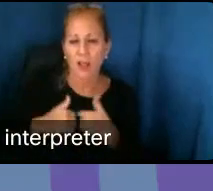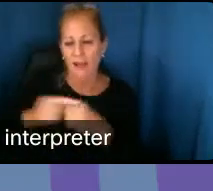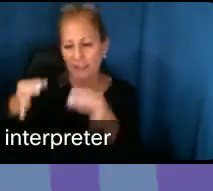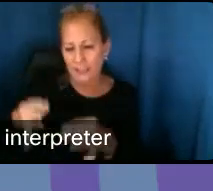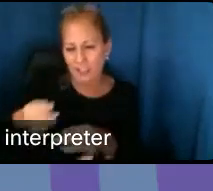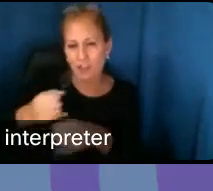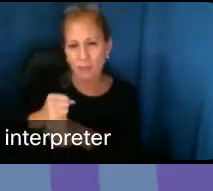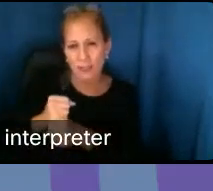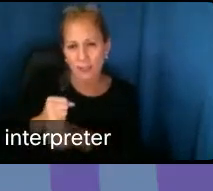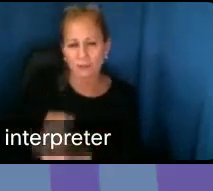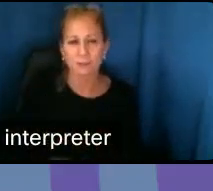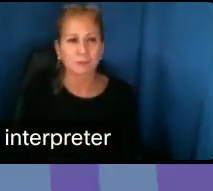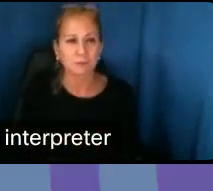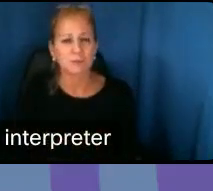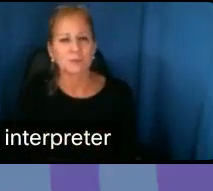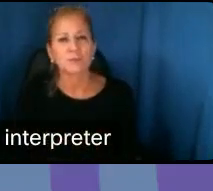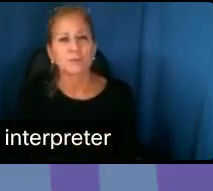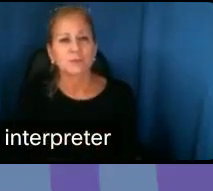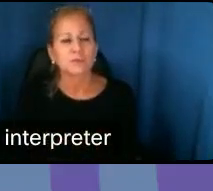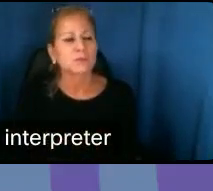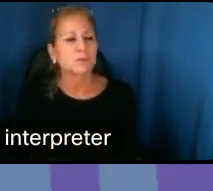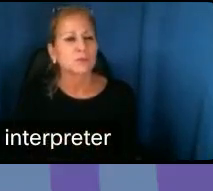decision-making processes.